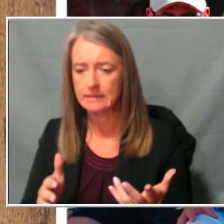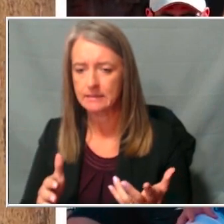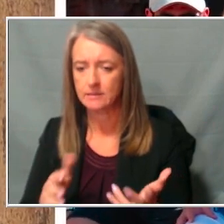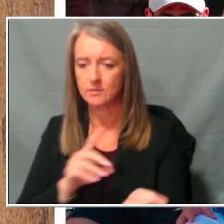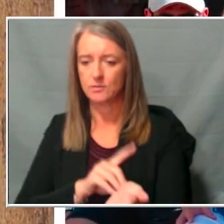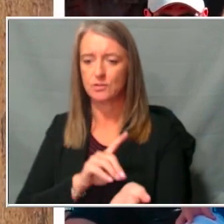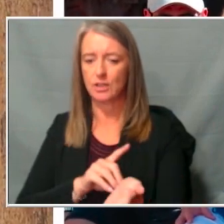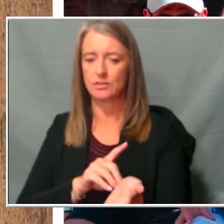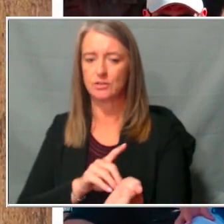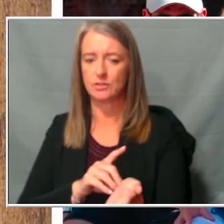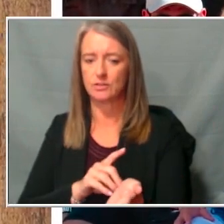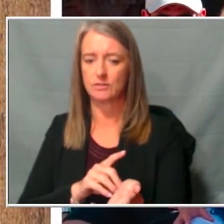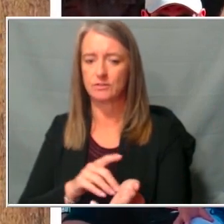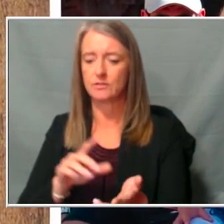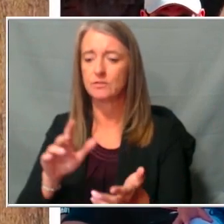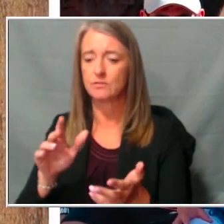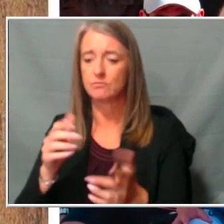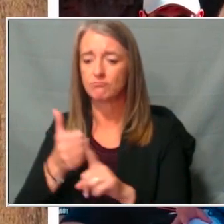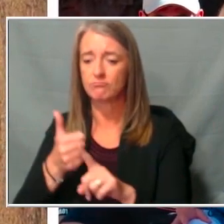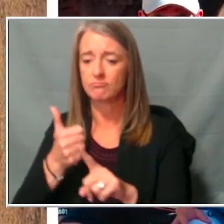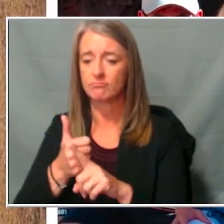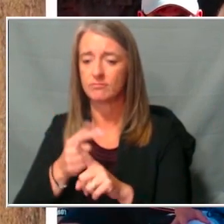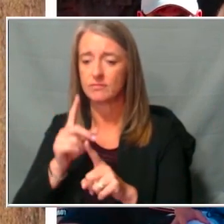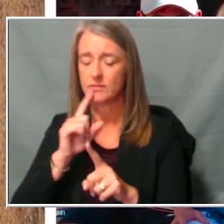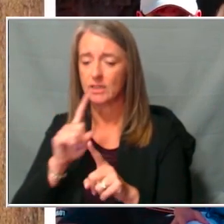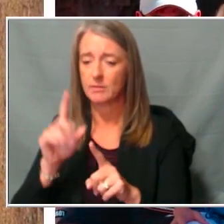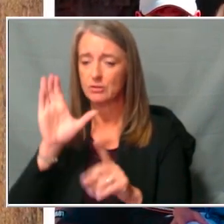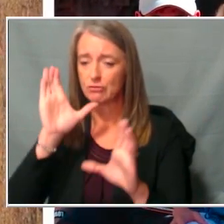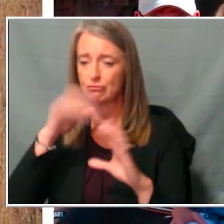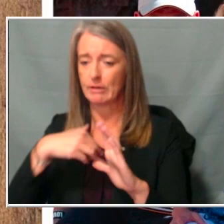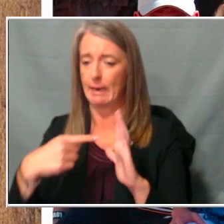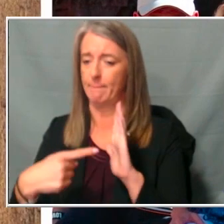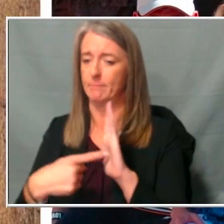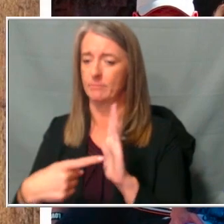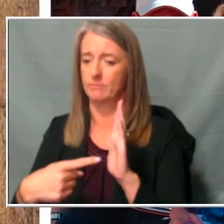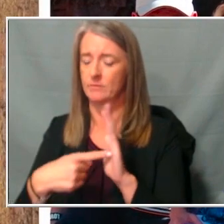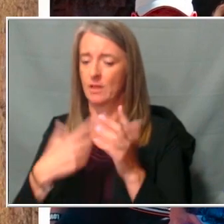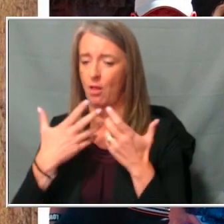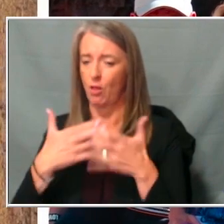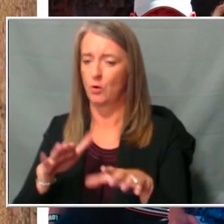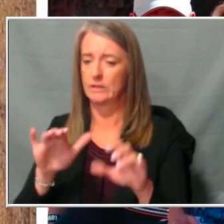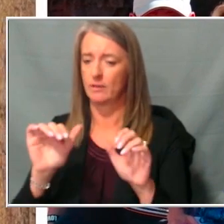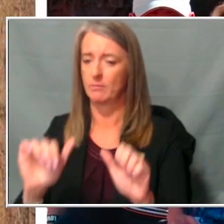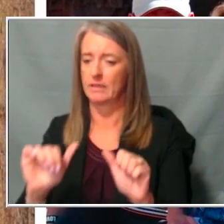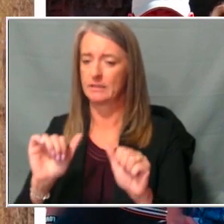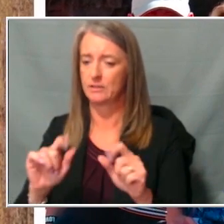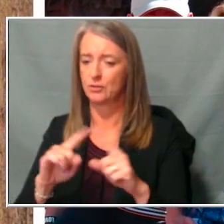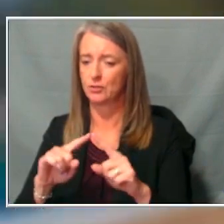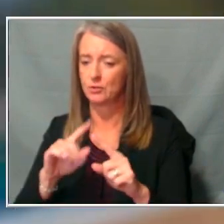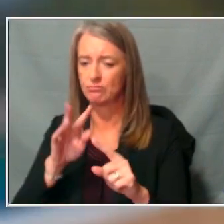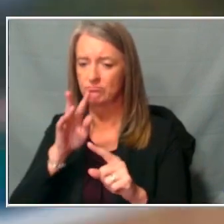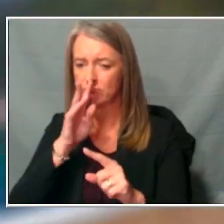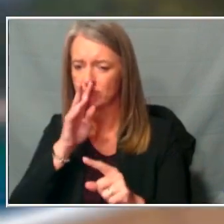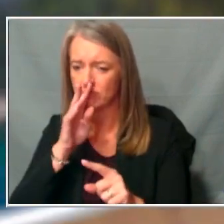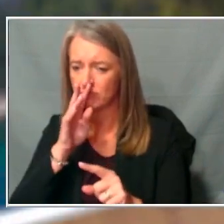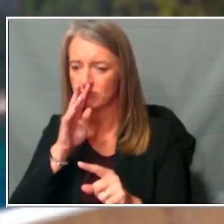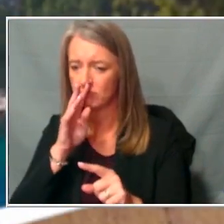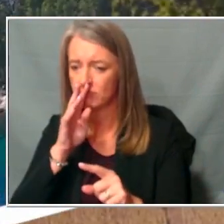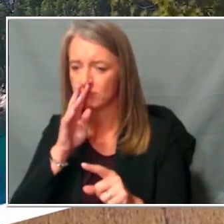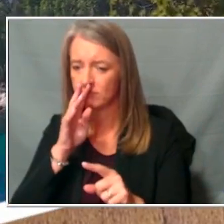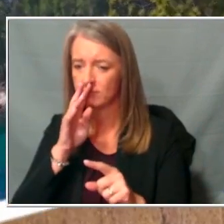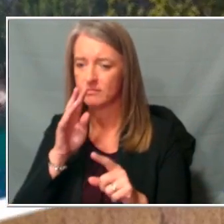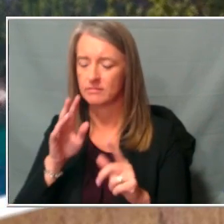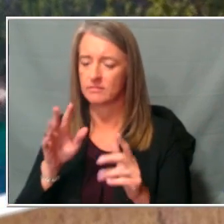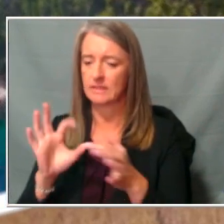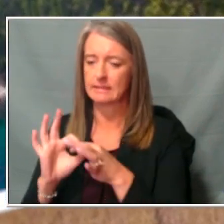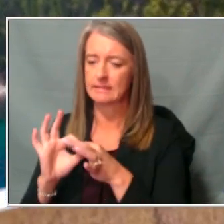Deanna Tadros talking about the strange symptom of losing the ability for her to form words. That was ultimately tied